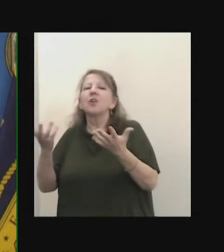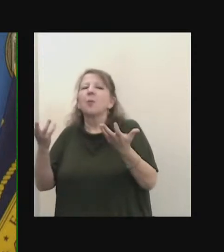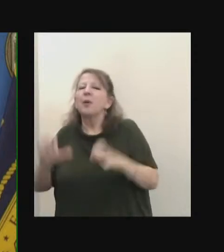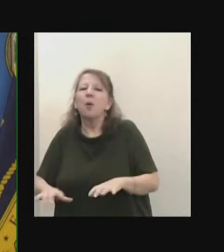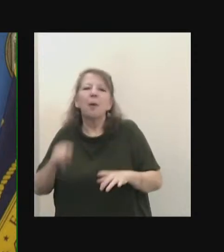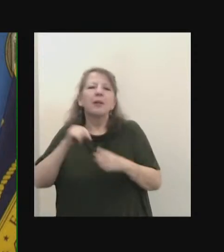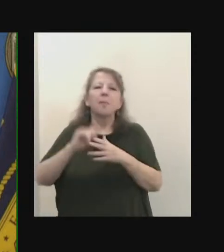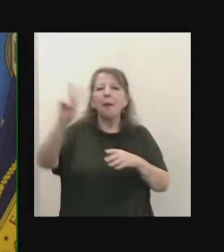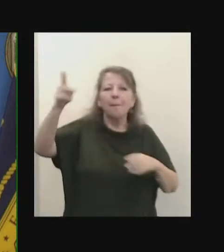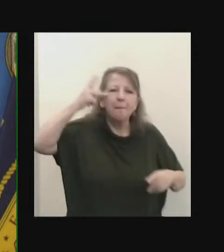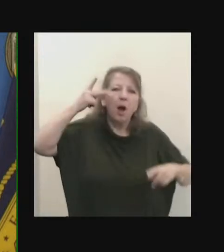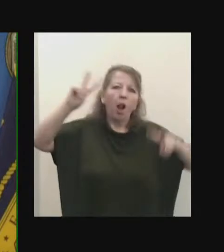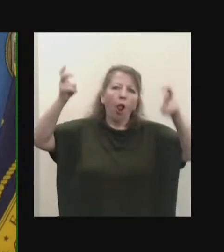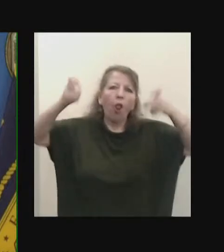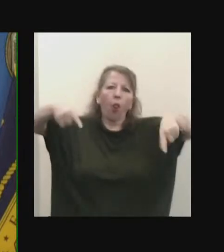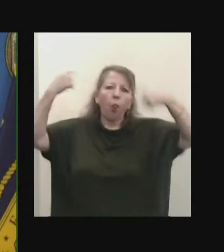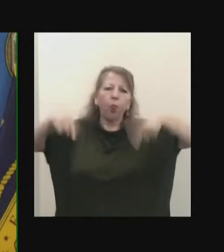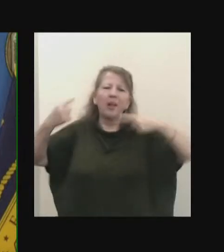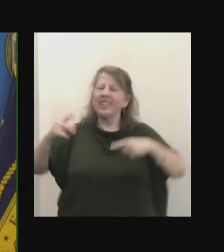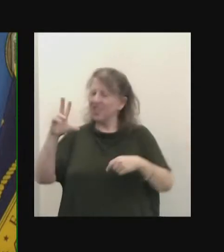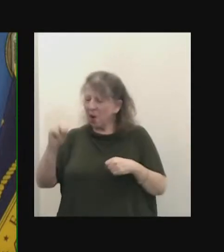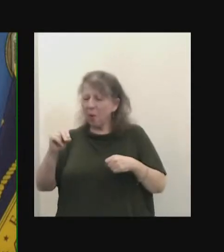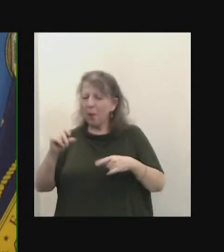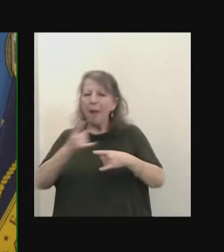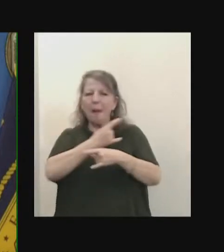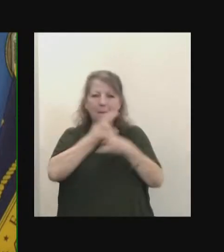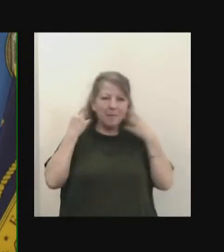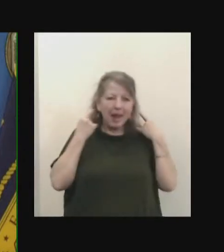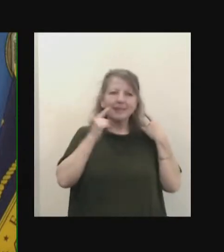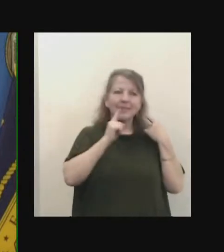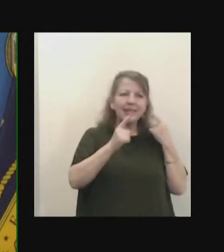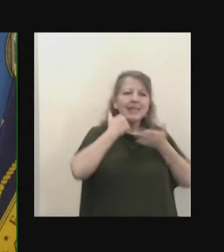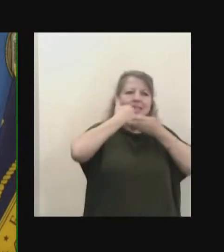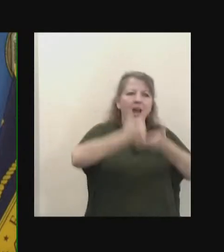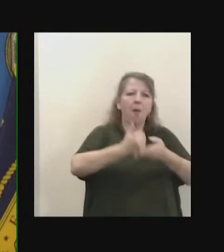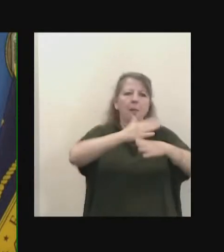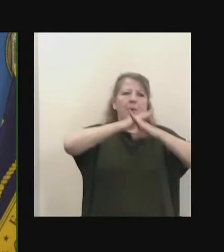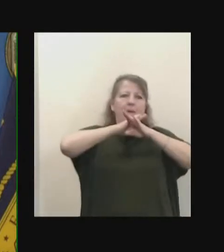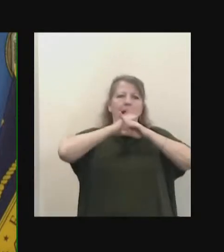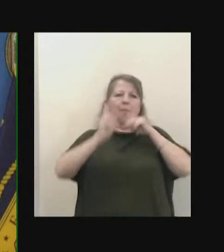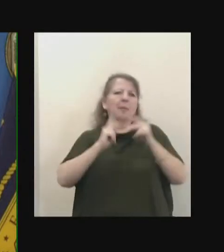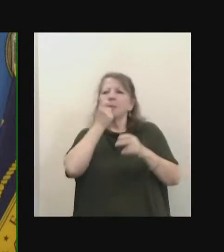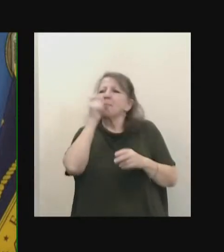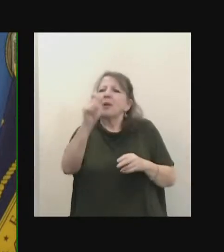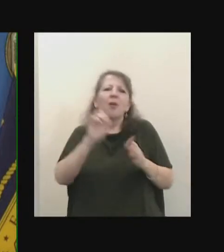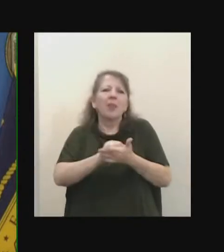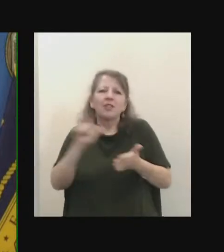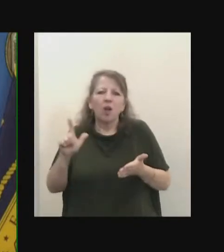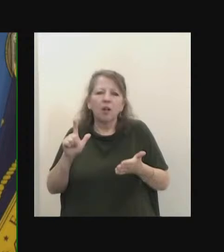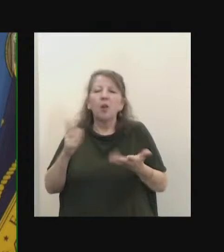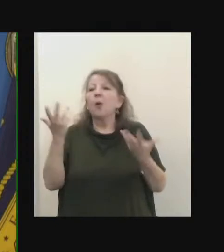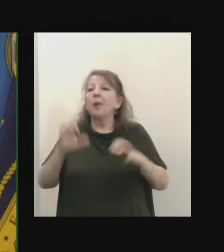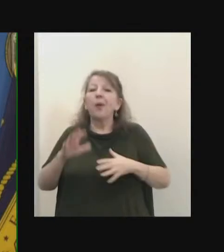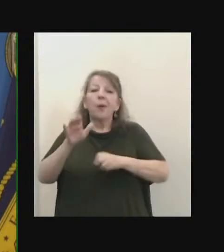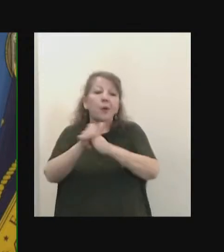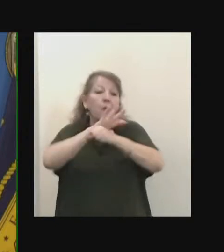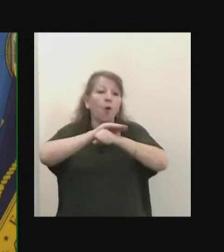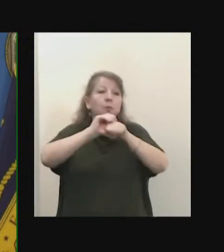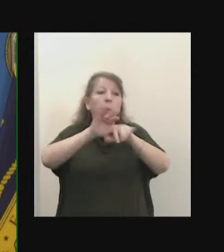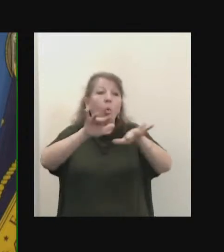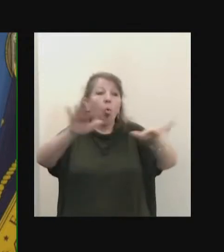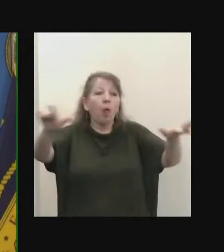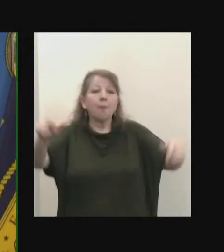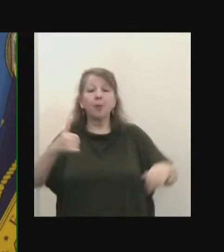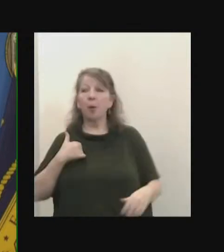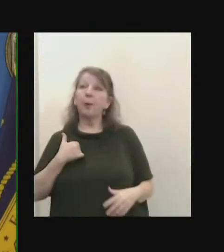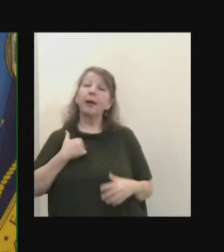is an issue associated with protecting the public's health and reducing further transmission. We can wish that the numbers would go